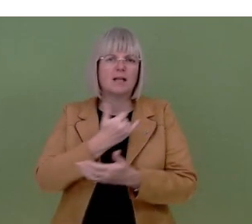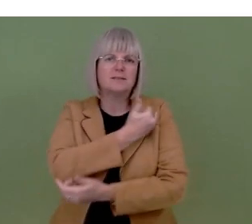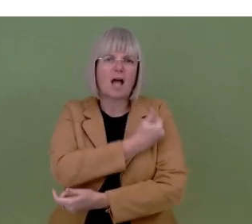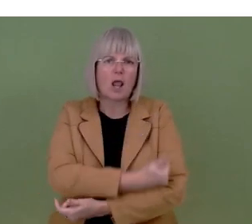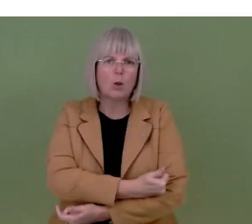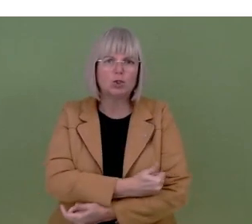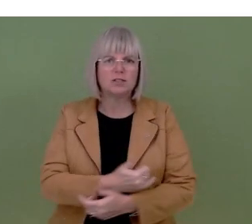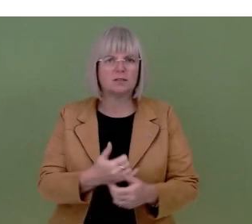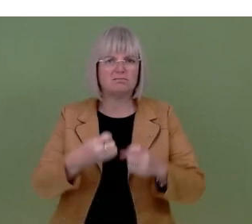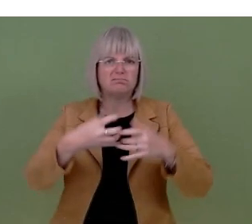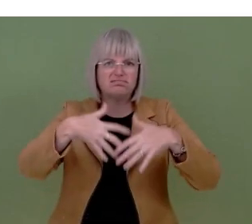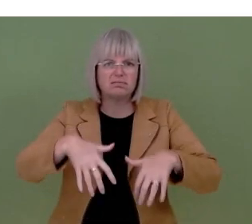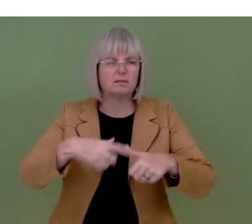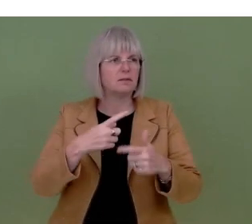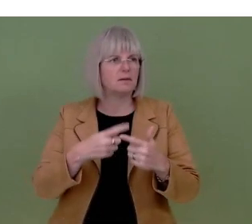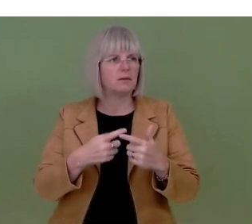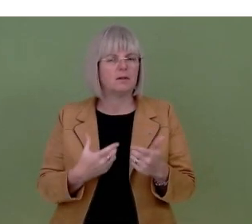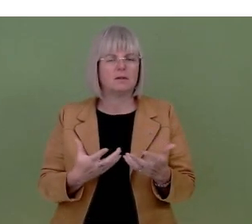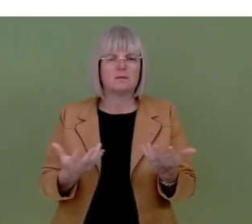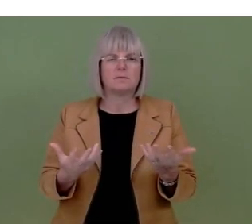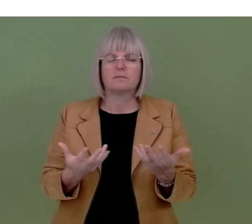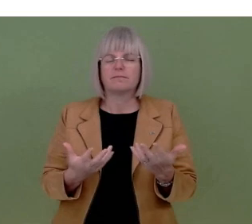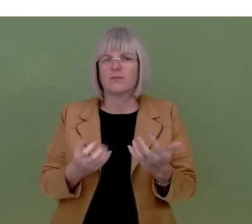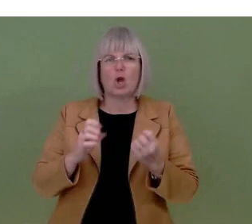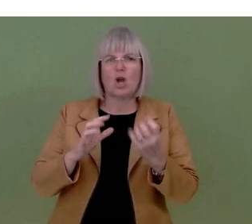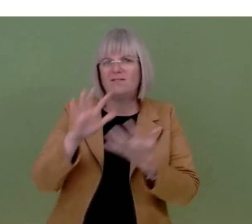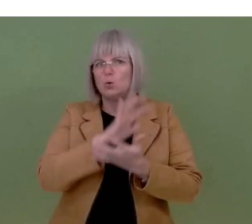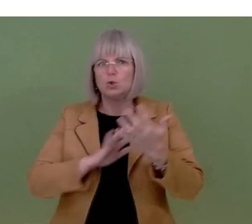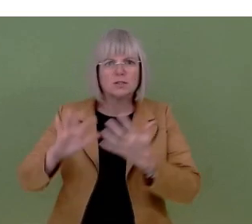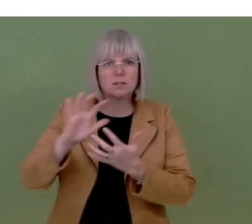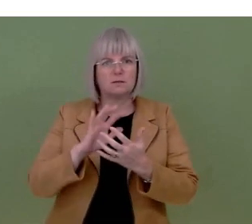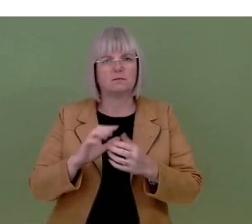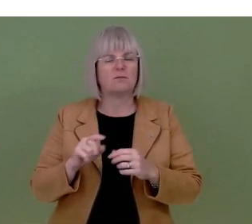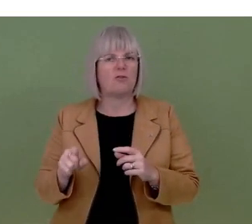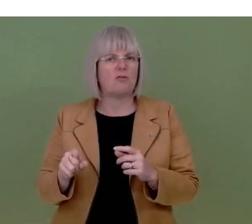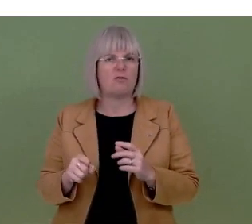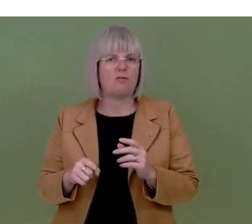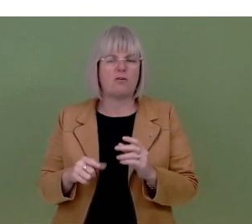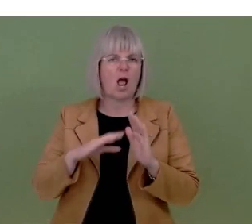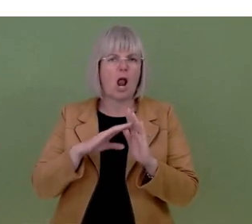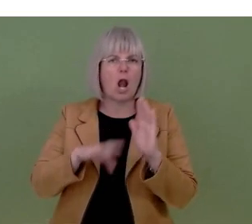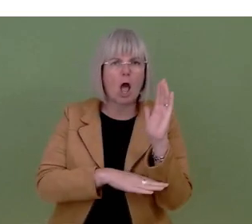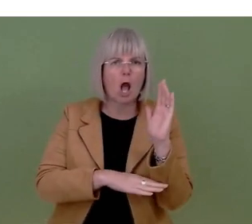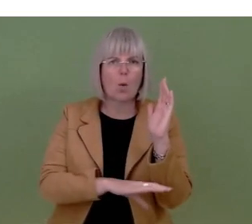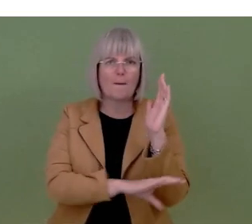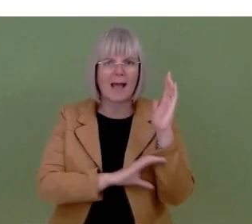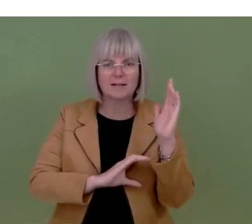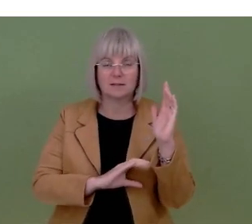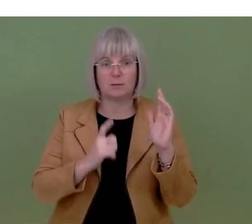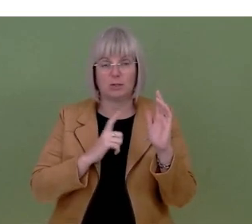of these lower banded roles being too complicated given the competencies that you're asking for,